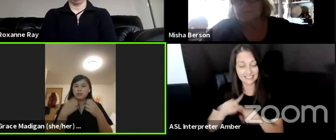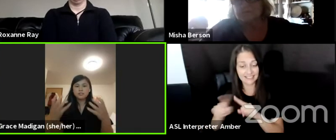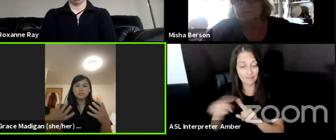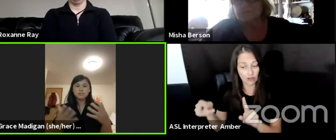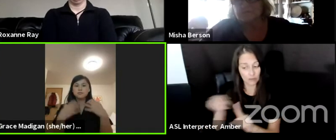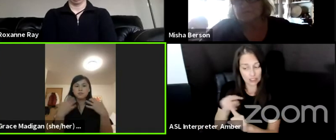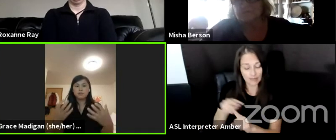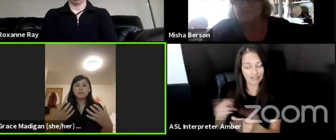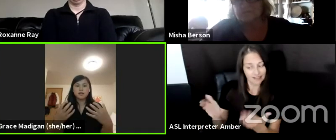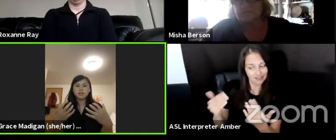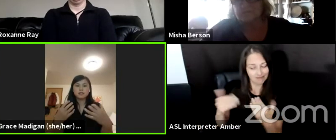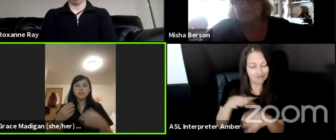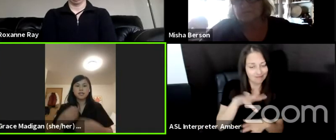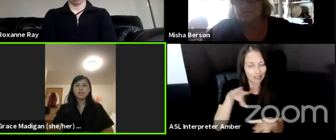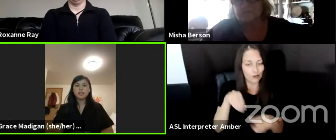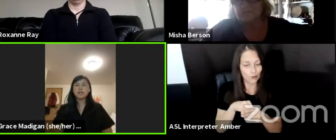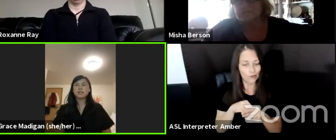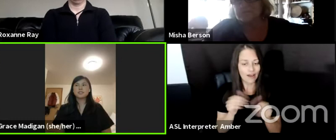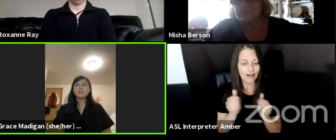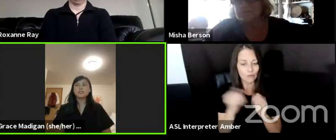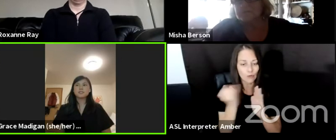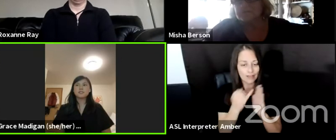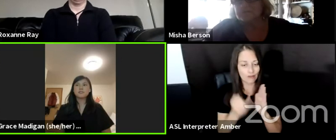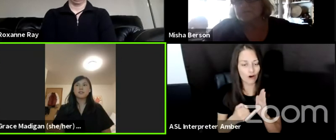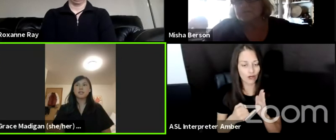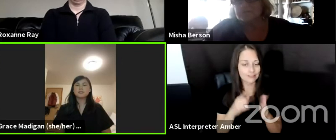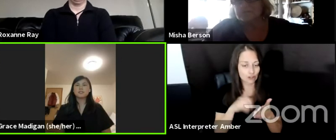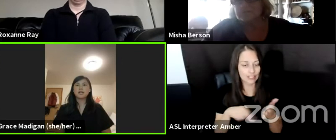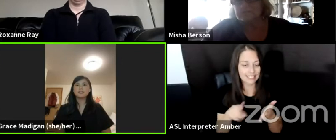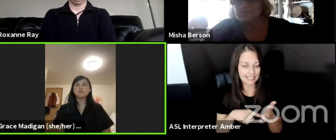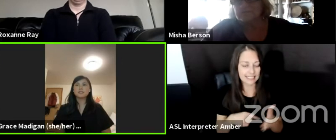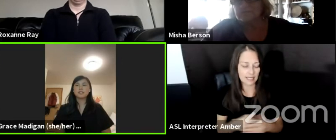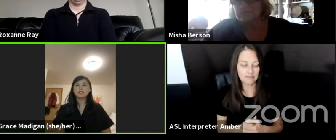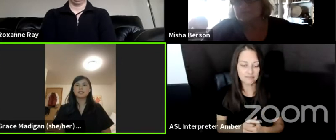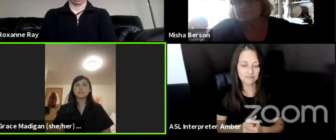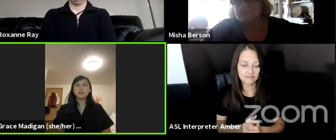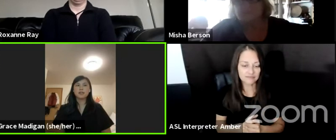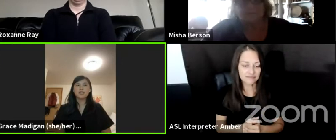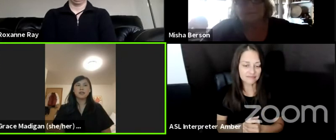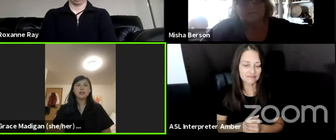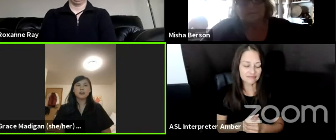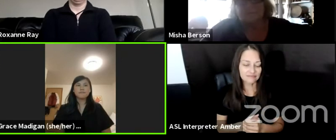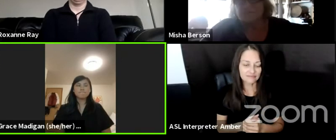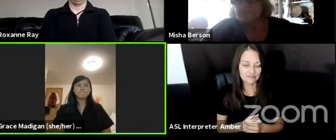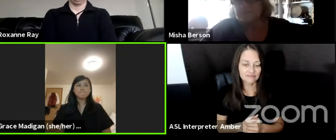into like arts criticism and whatnot. And so I just really think